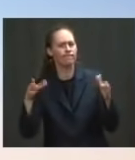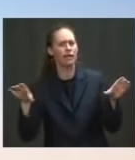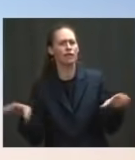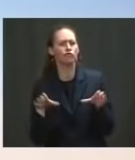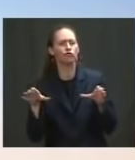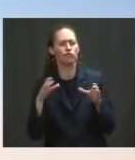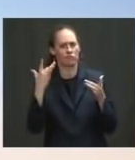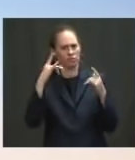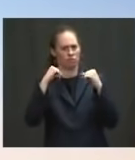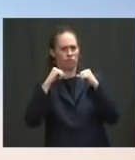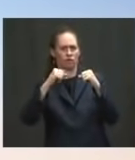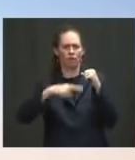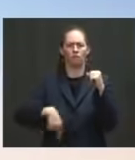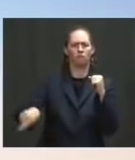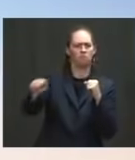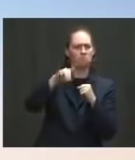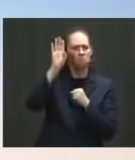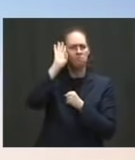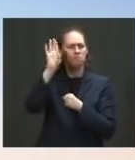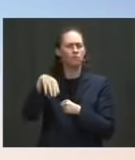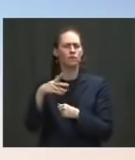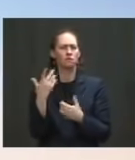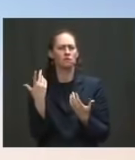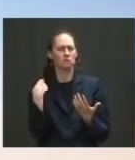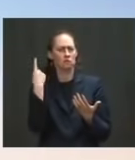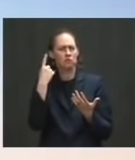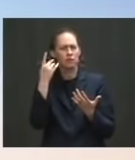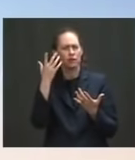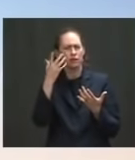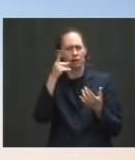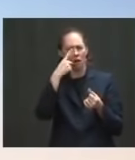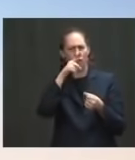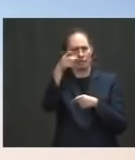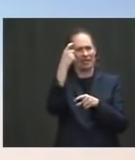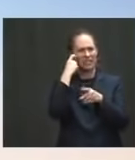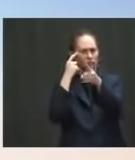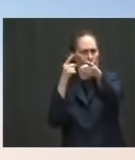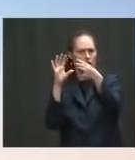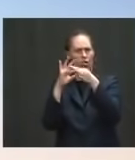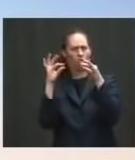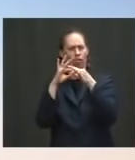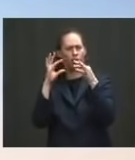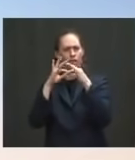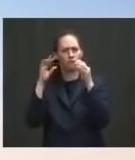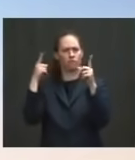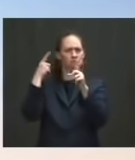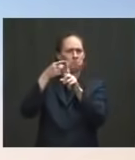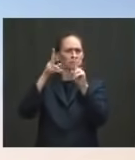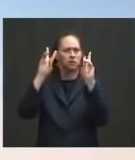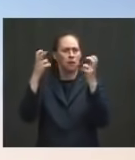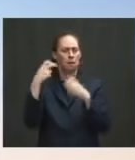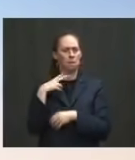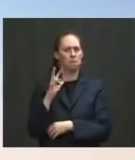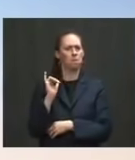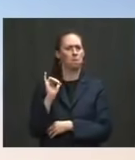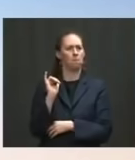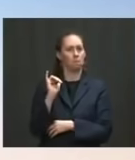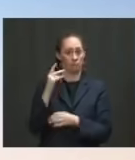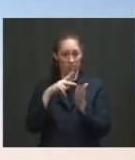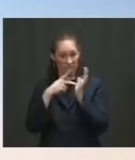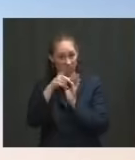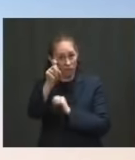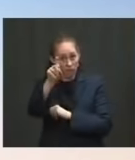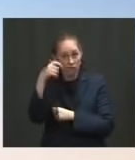know, the top of the readout suggests that it was partly sort of a pleasant call. The leaders commended their joint work.